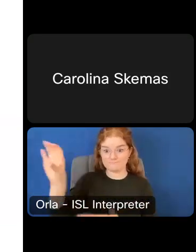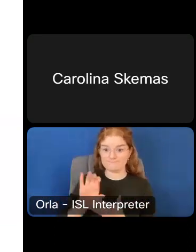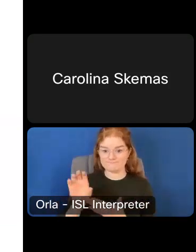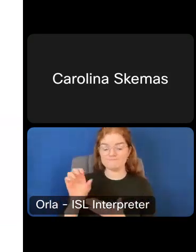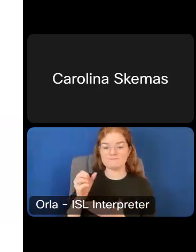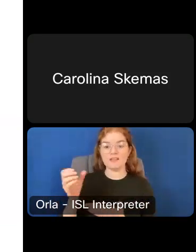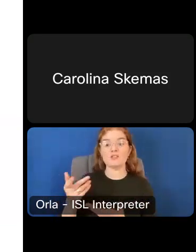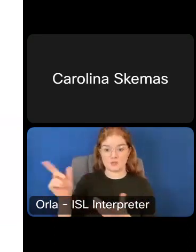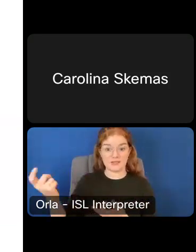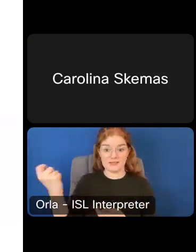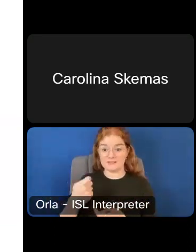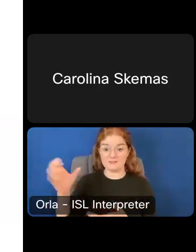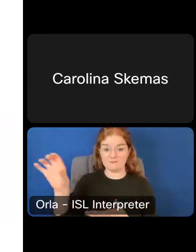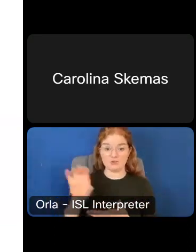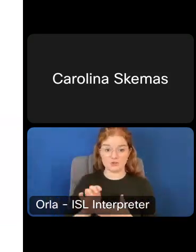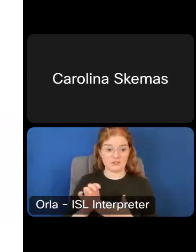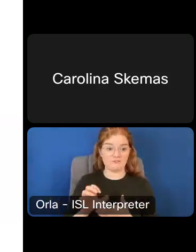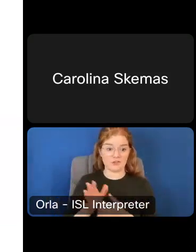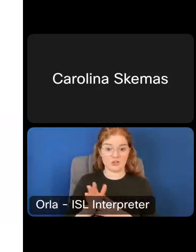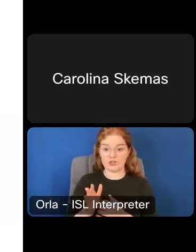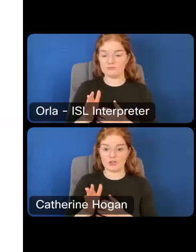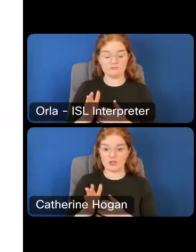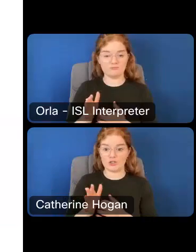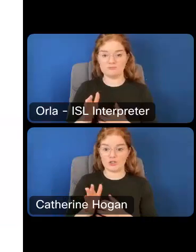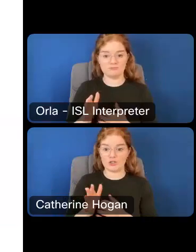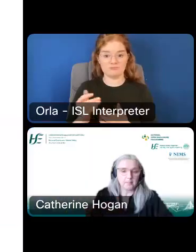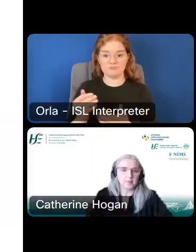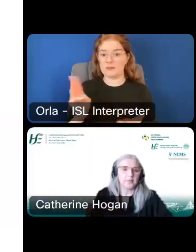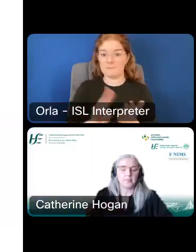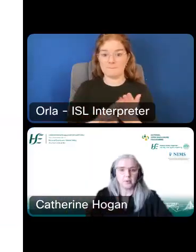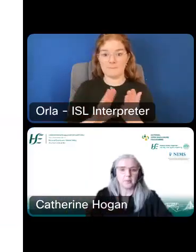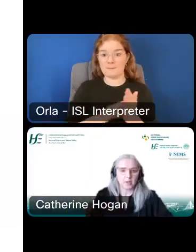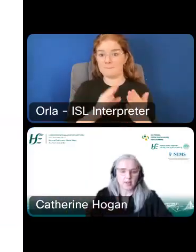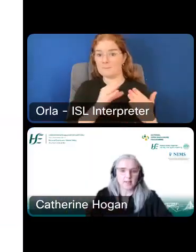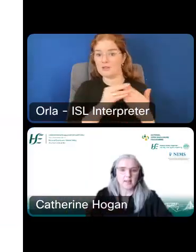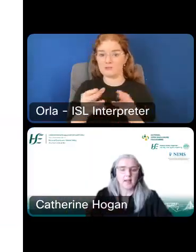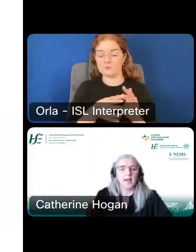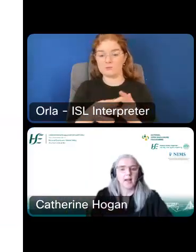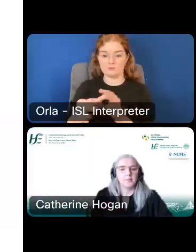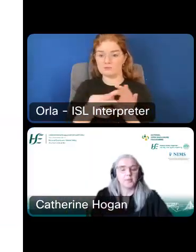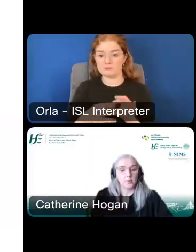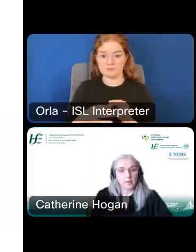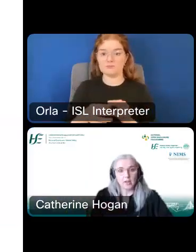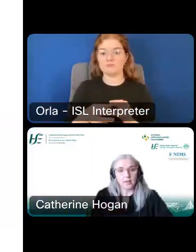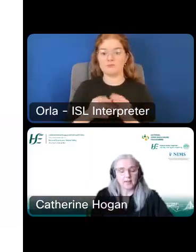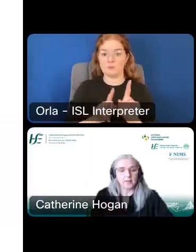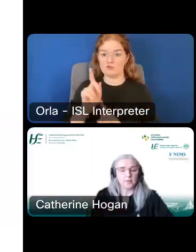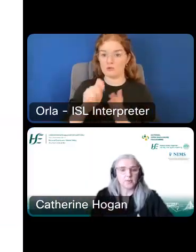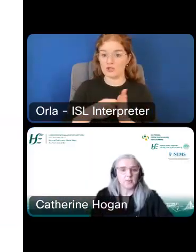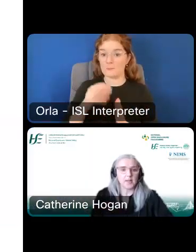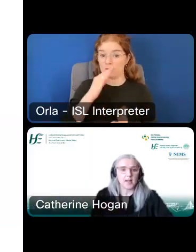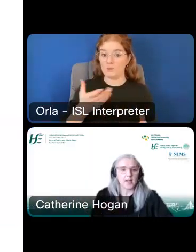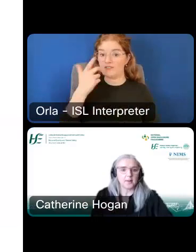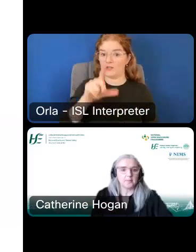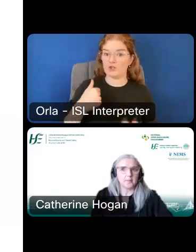give funding, have been given funding for member-led collaborative improvement projects. So we were very lucky in that